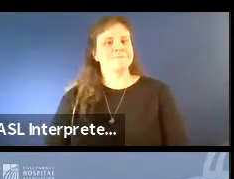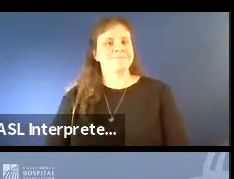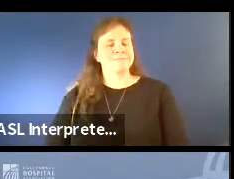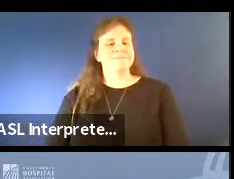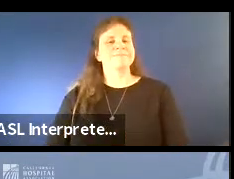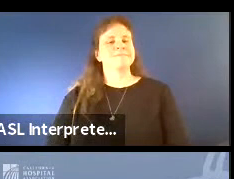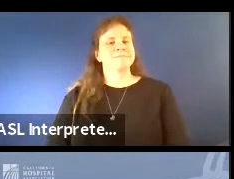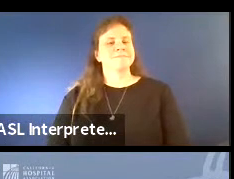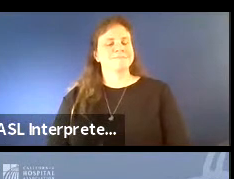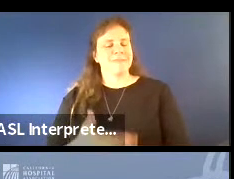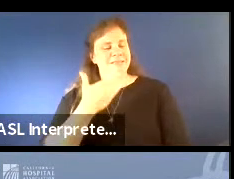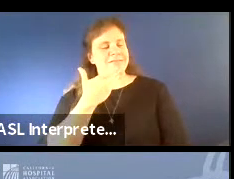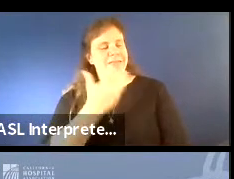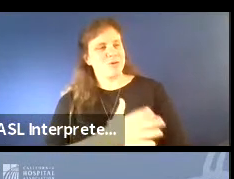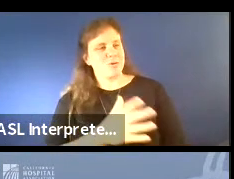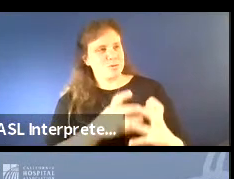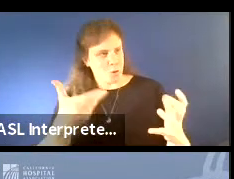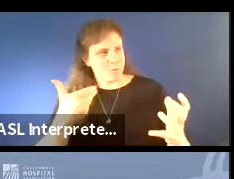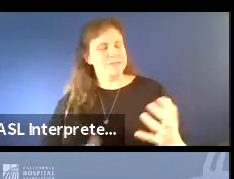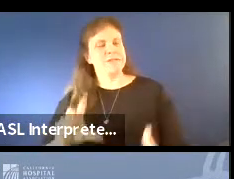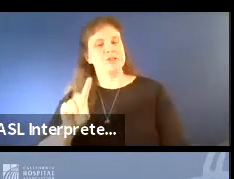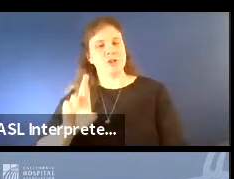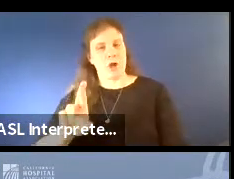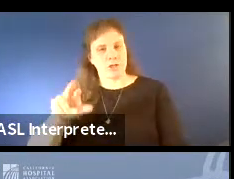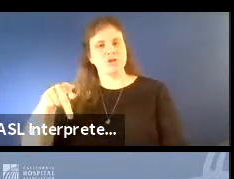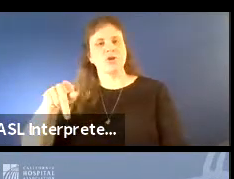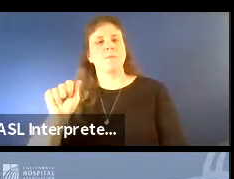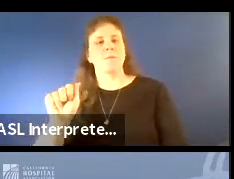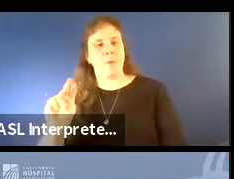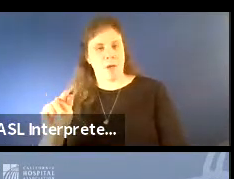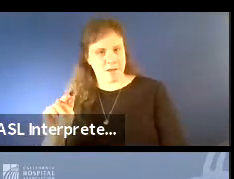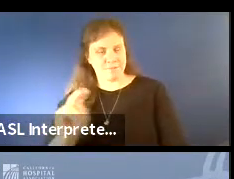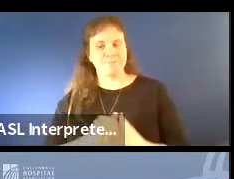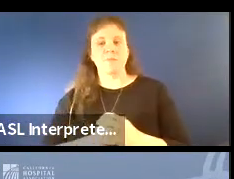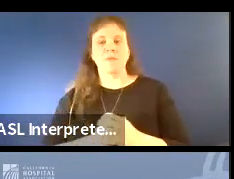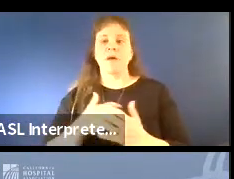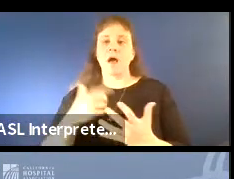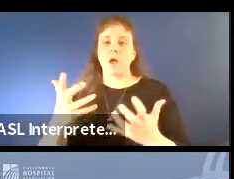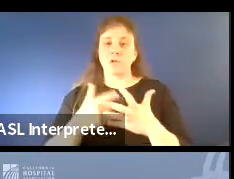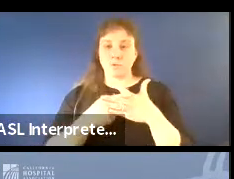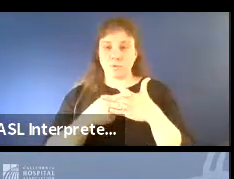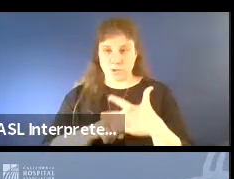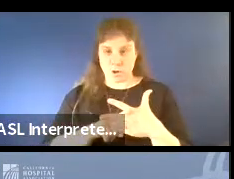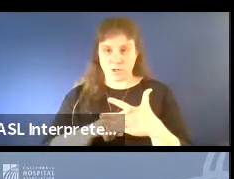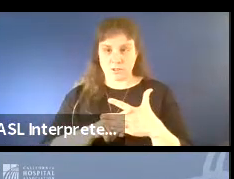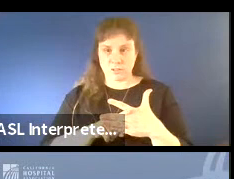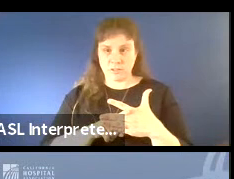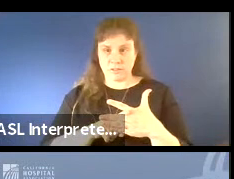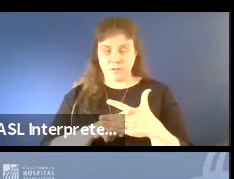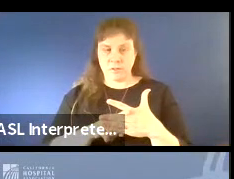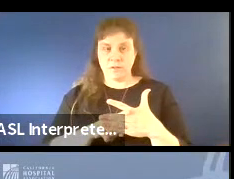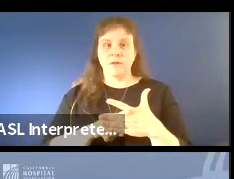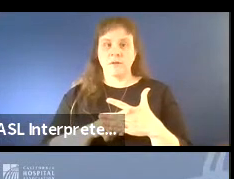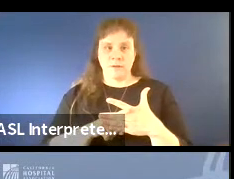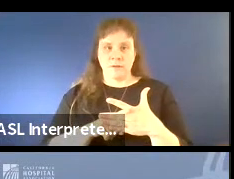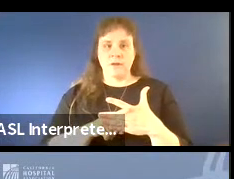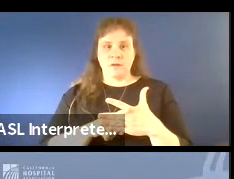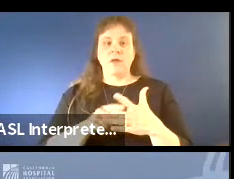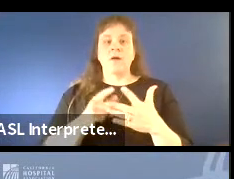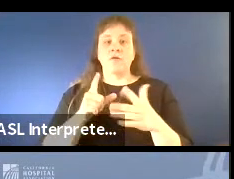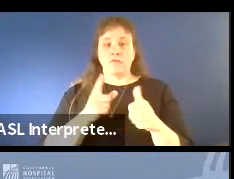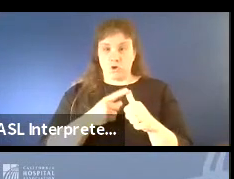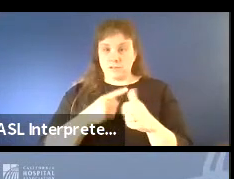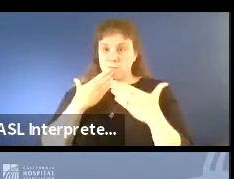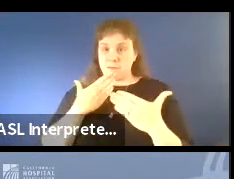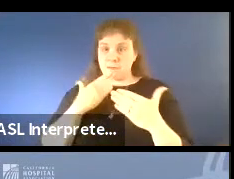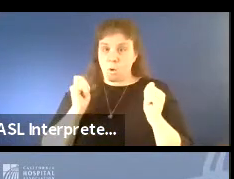Great. Thank you so much, Nadine, and good afternoon, everyone. I just wanted to start by kind of thanking all of